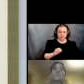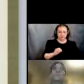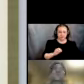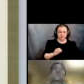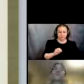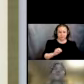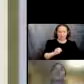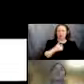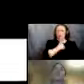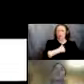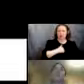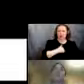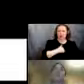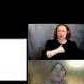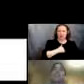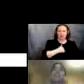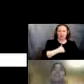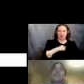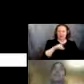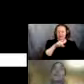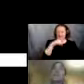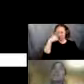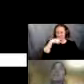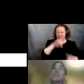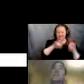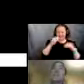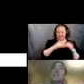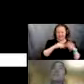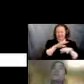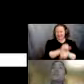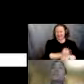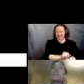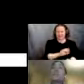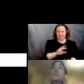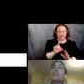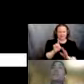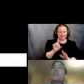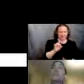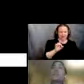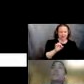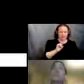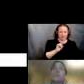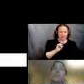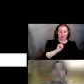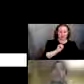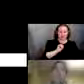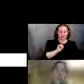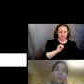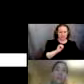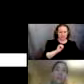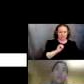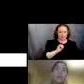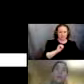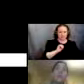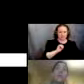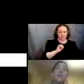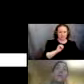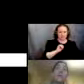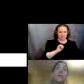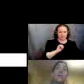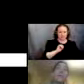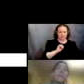Sorry, it looks different from the way I'm normally got it. So let me see. Okay, I am.